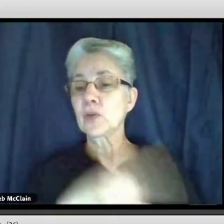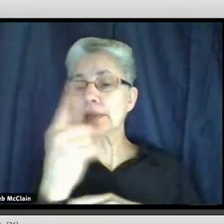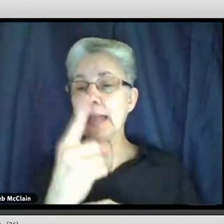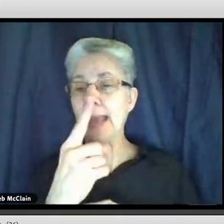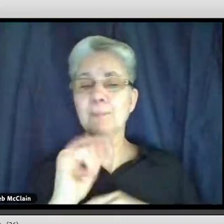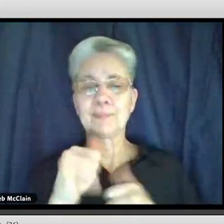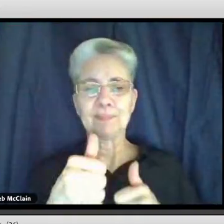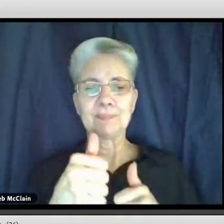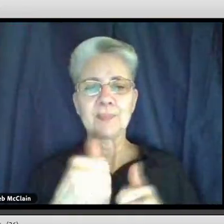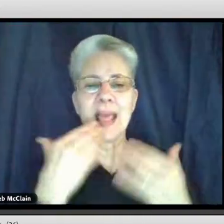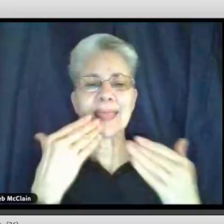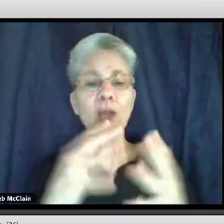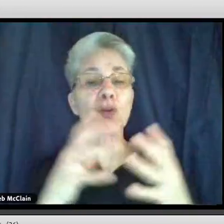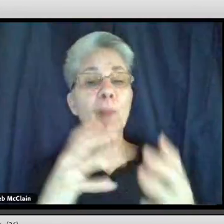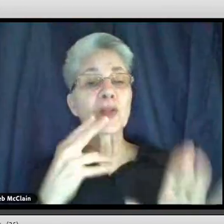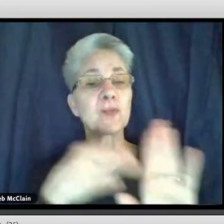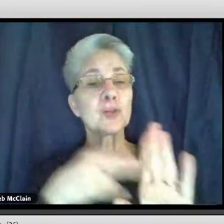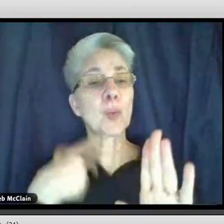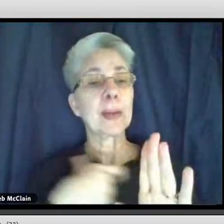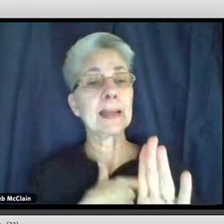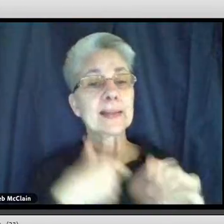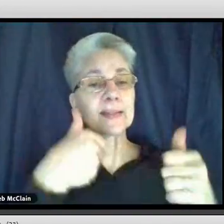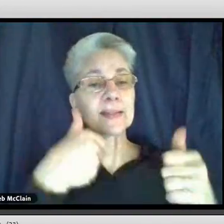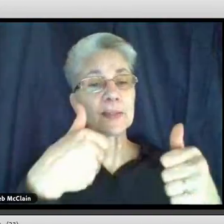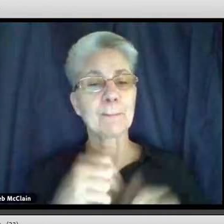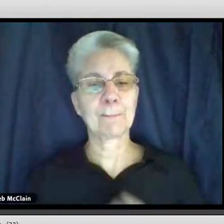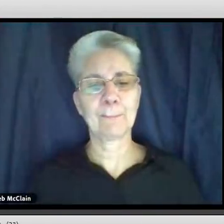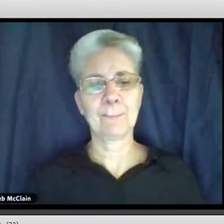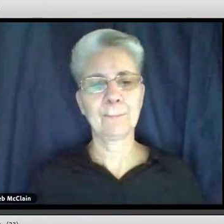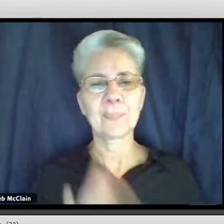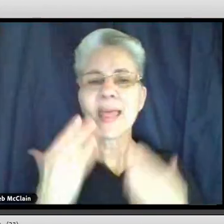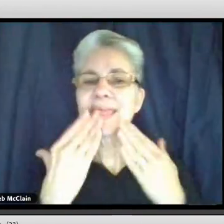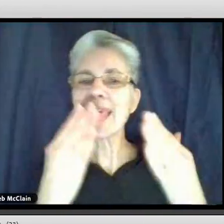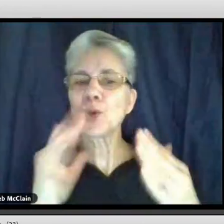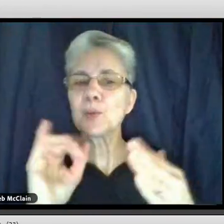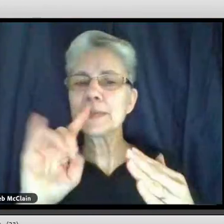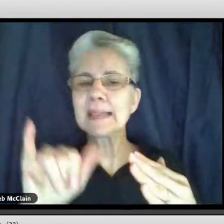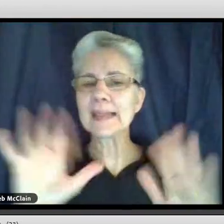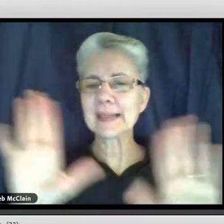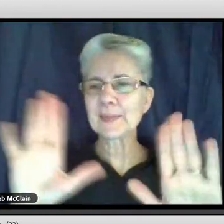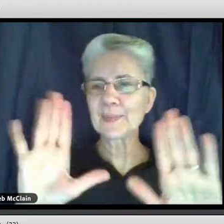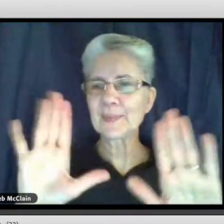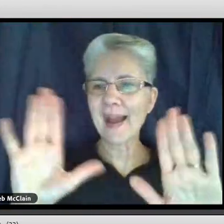rest of your day. Thank you so much for joining us. Thank you, Cindy.